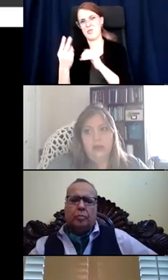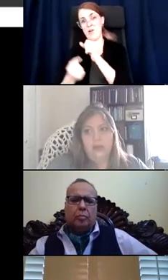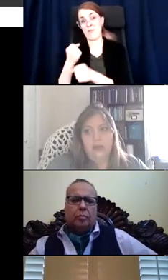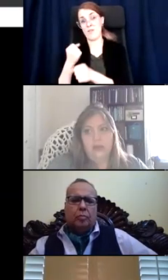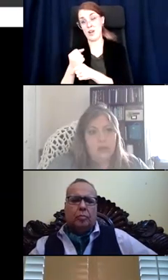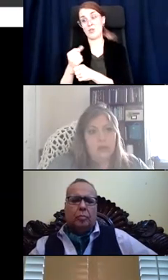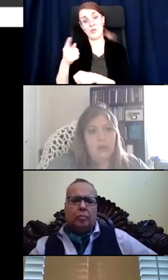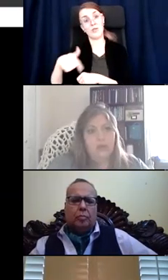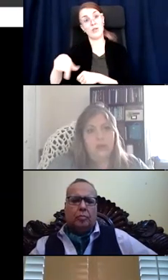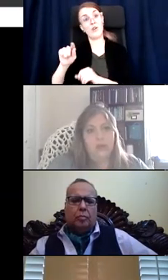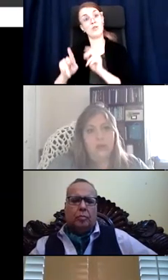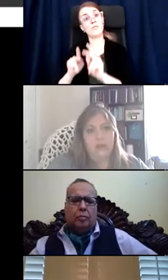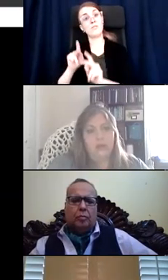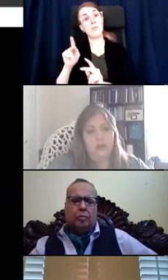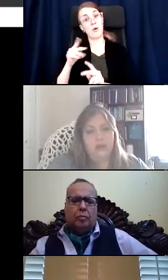eligible for